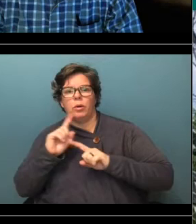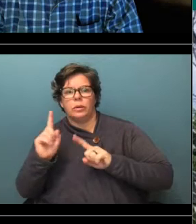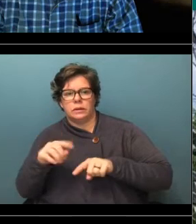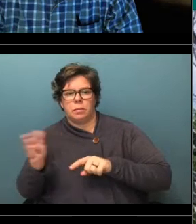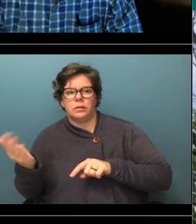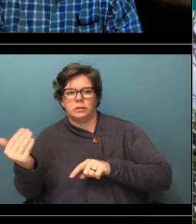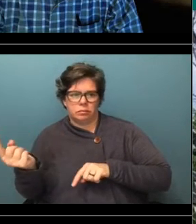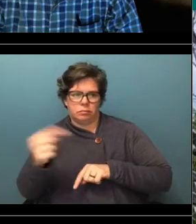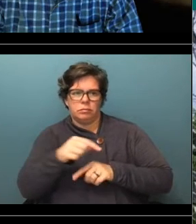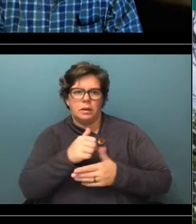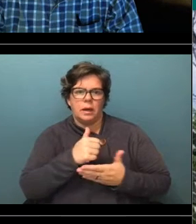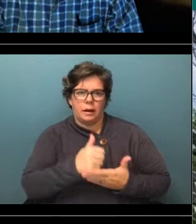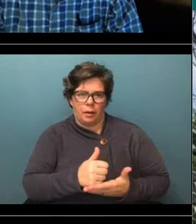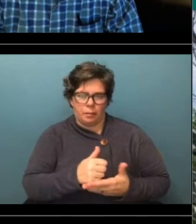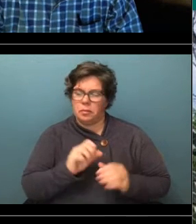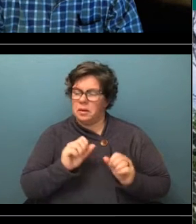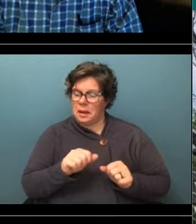any other call.